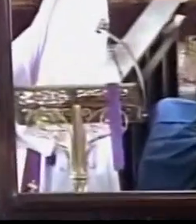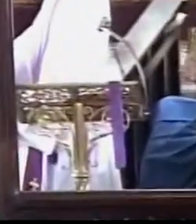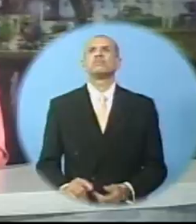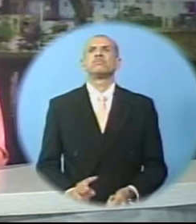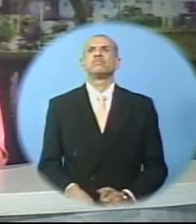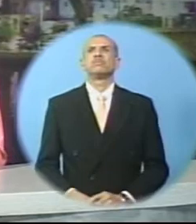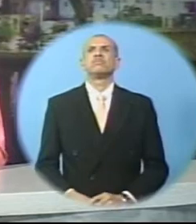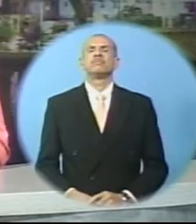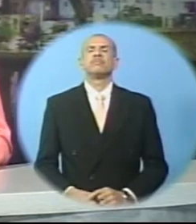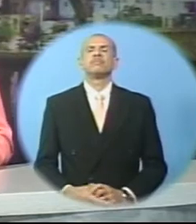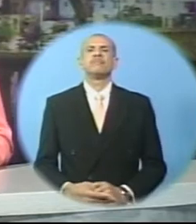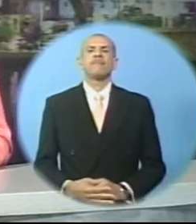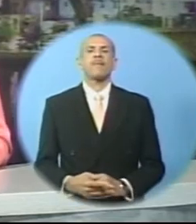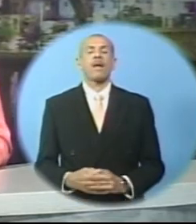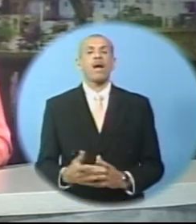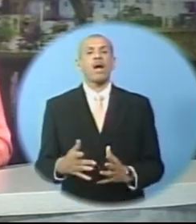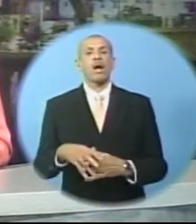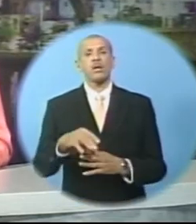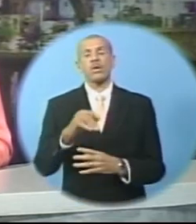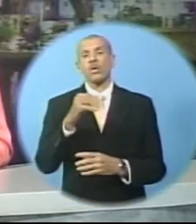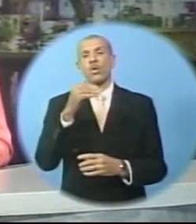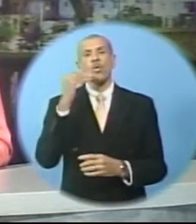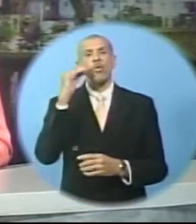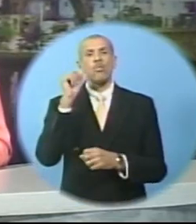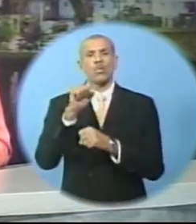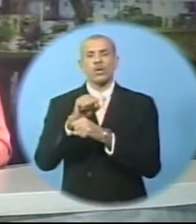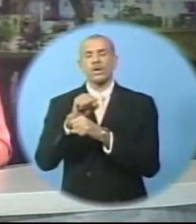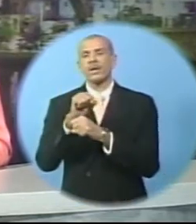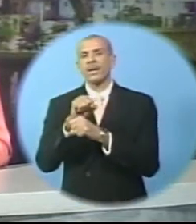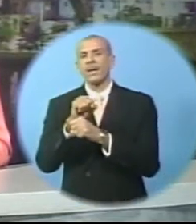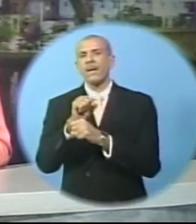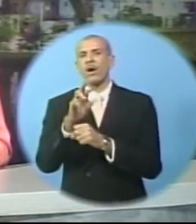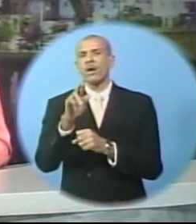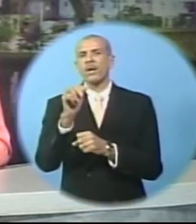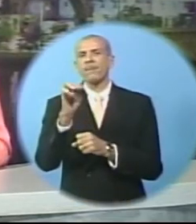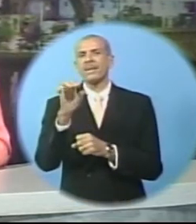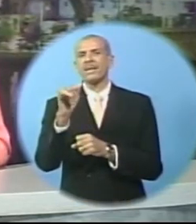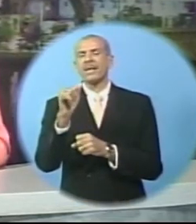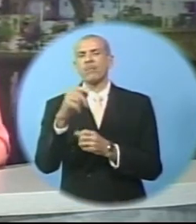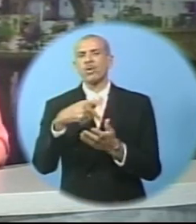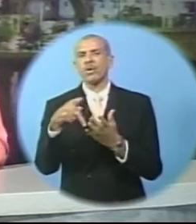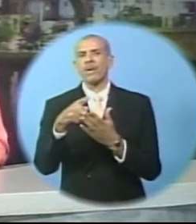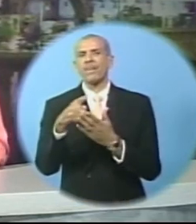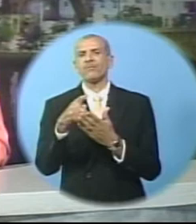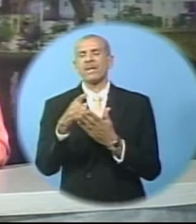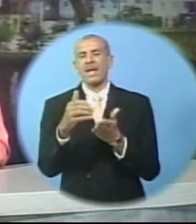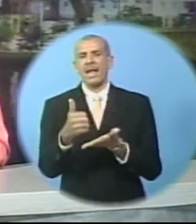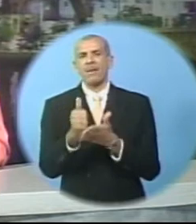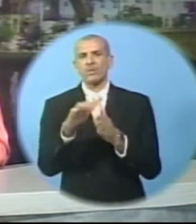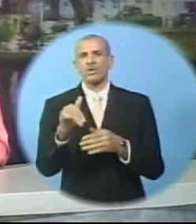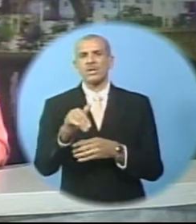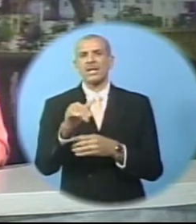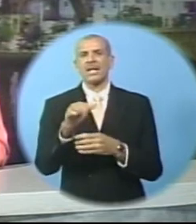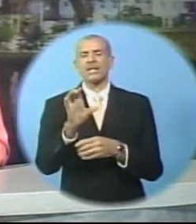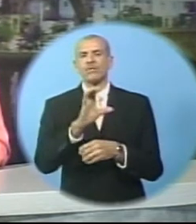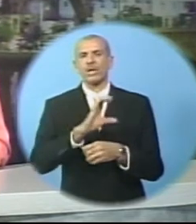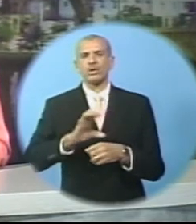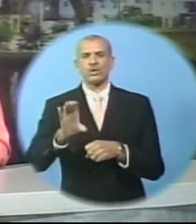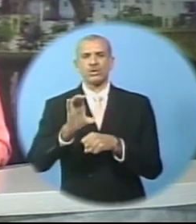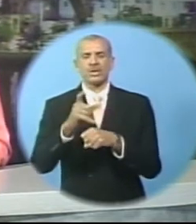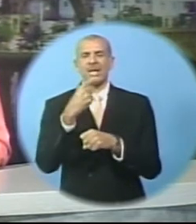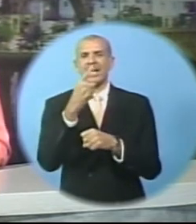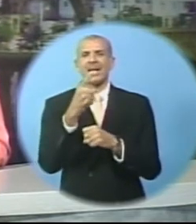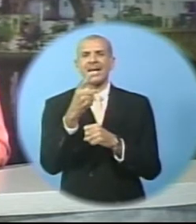News. Sorry, as a token. The homework remedial program introduced to help children within the constituency of Christchurch West Central